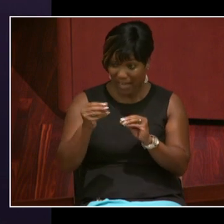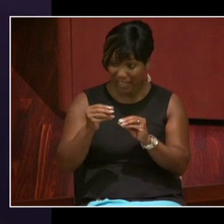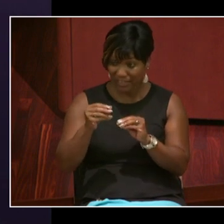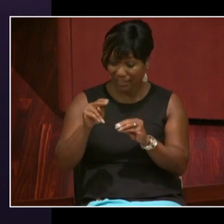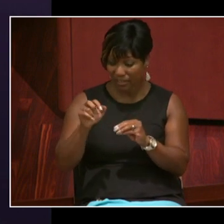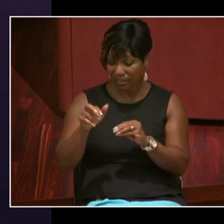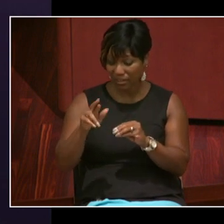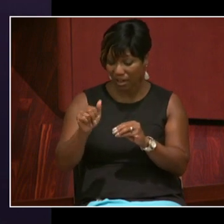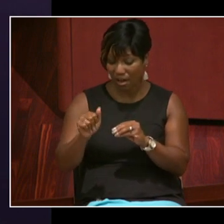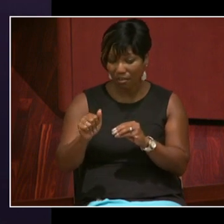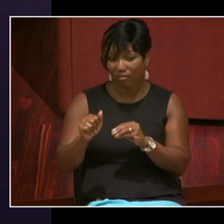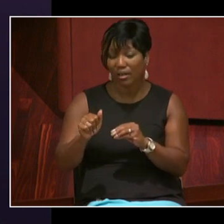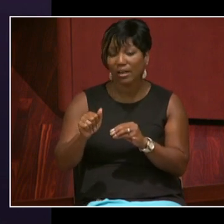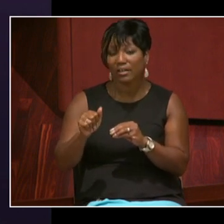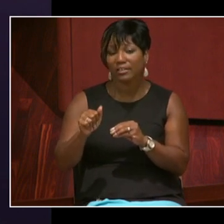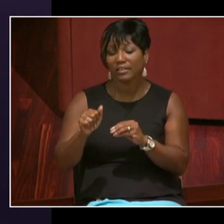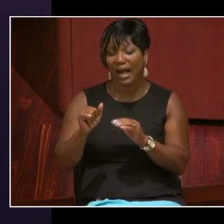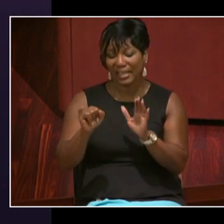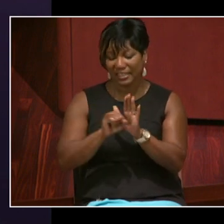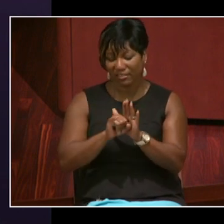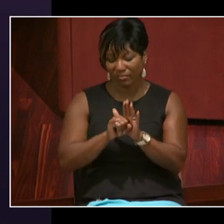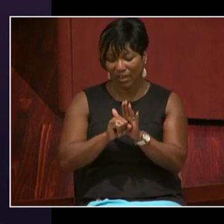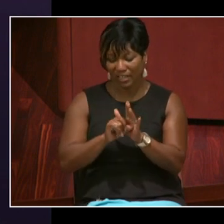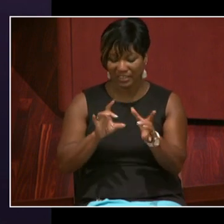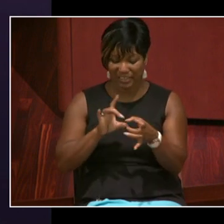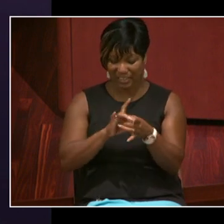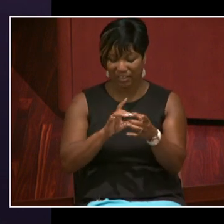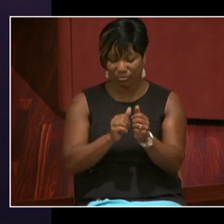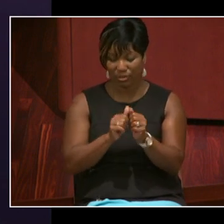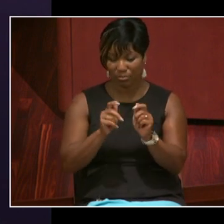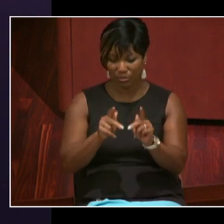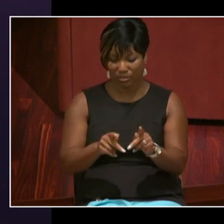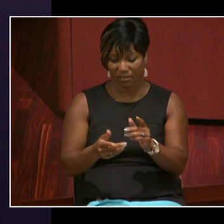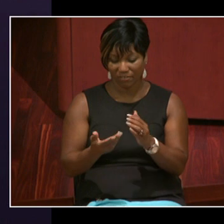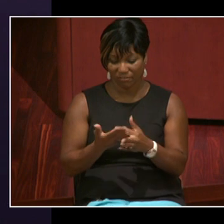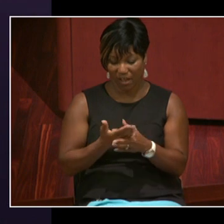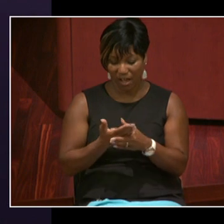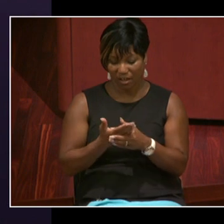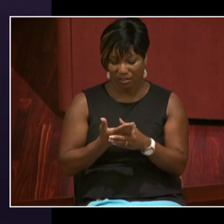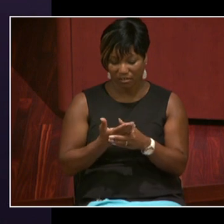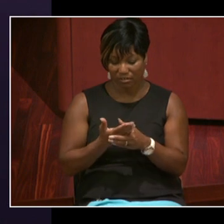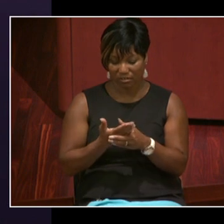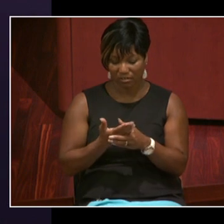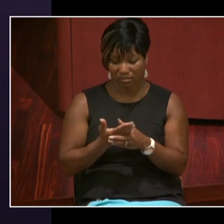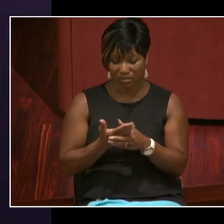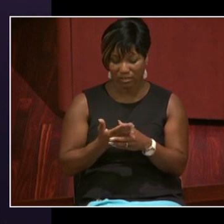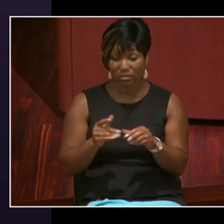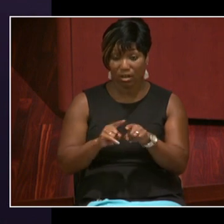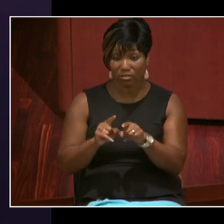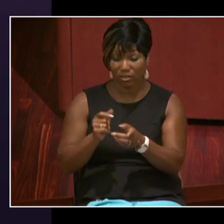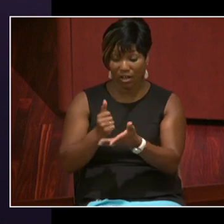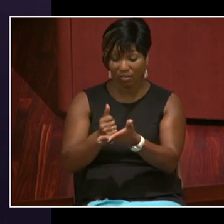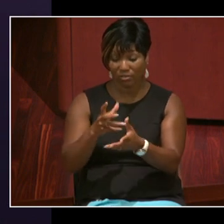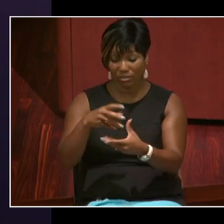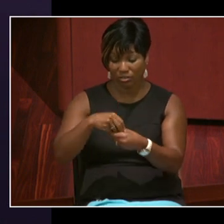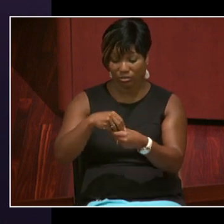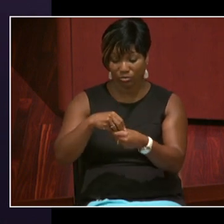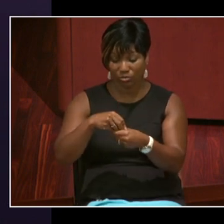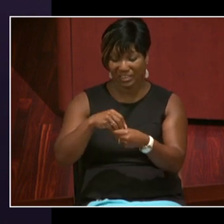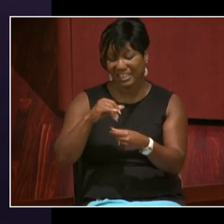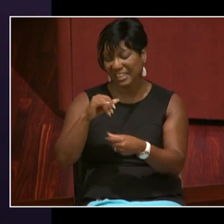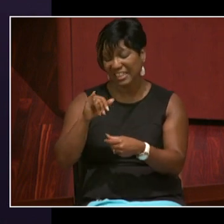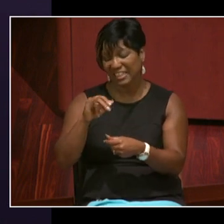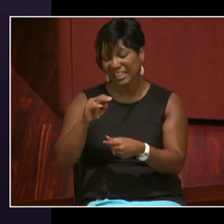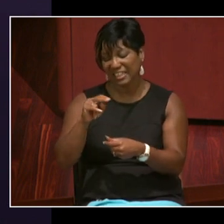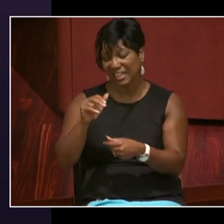Archives identifier that is connected with that person's file. It's also helpful to include the accession number and box number. Now,